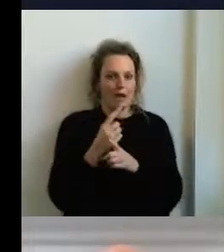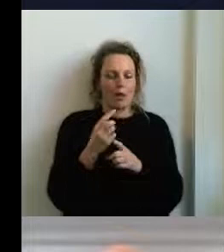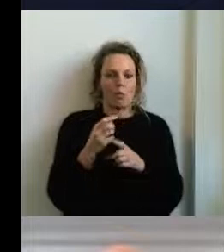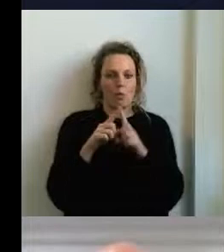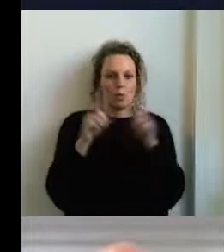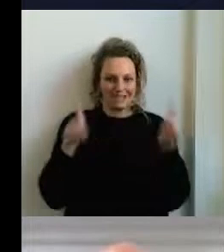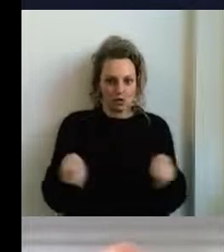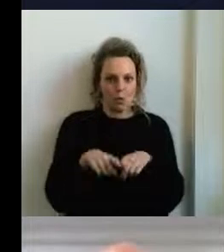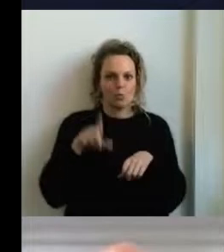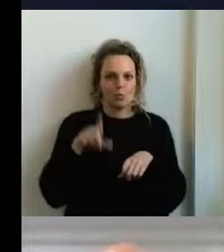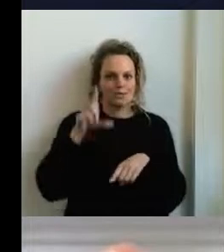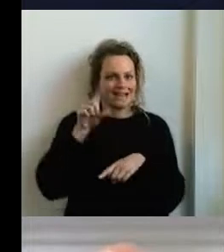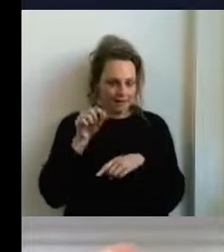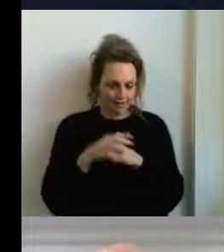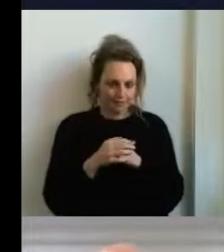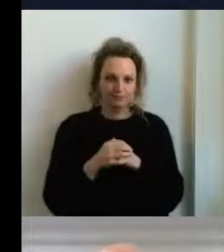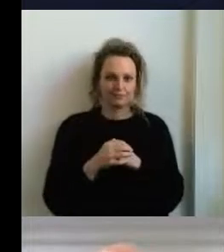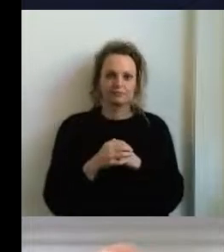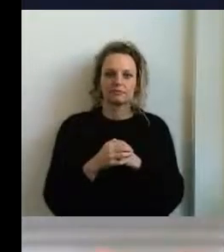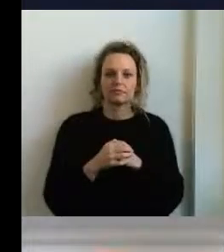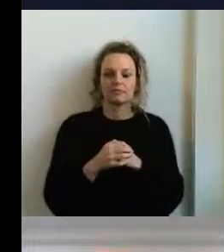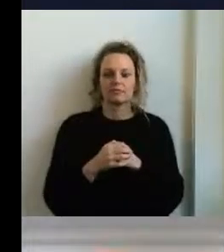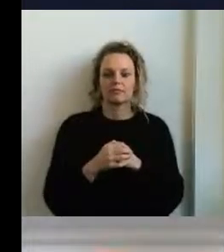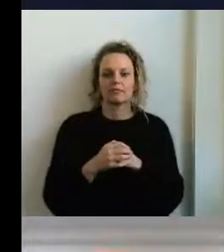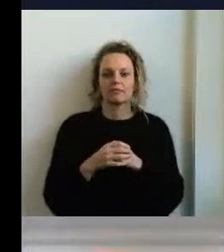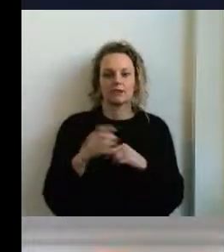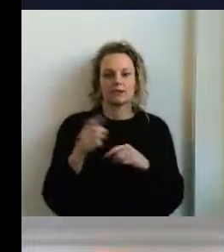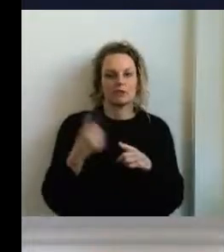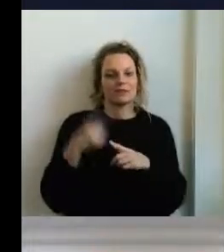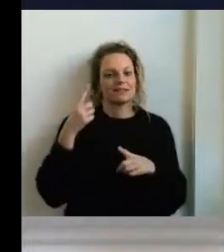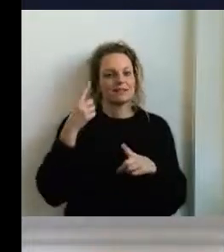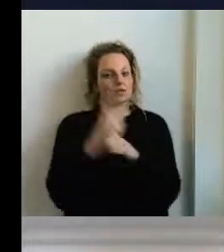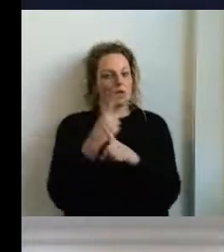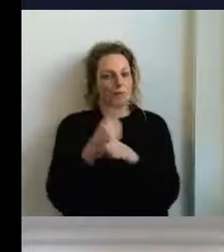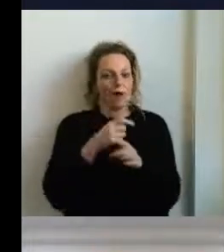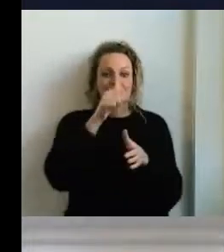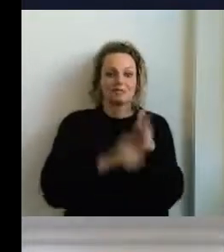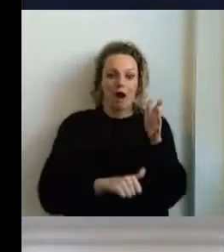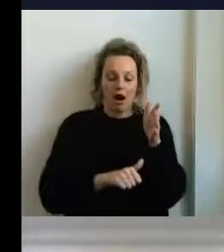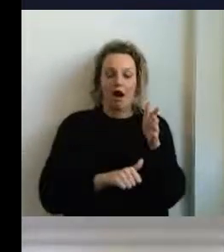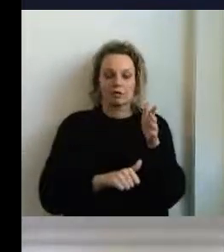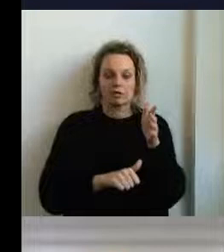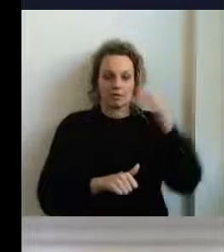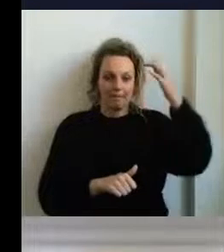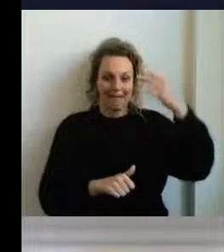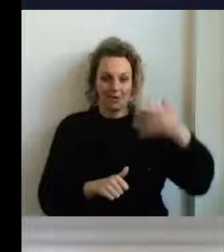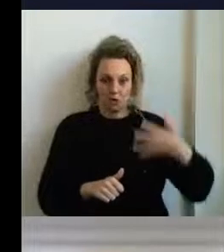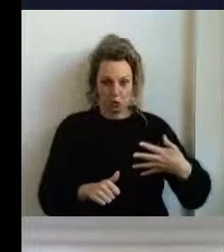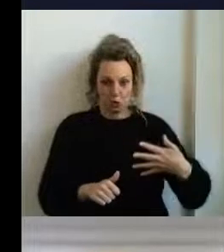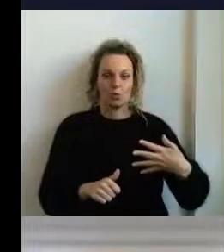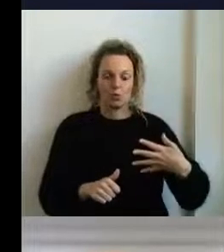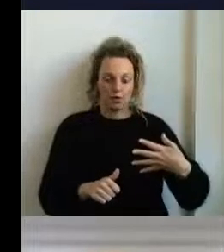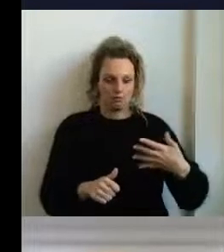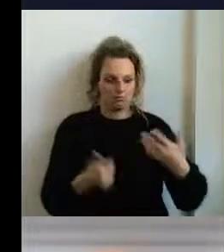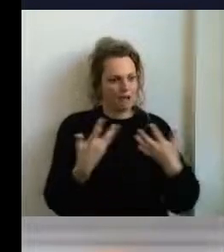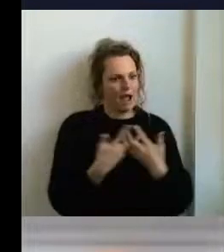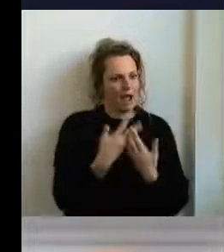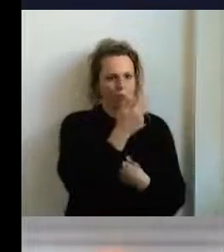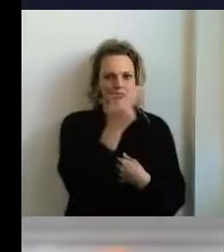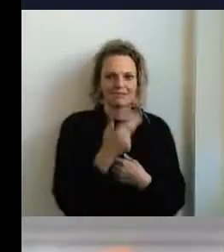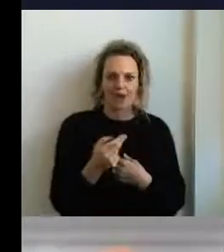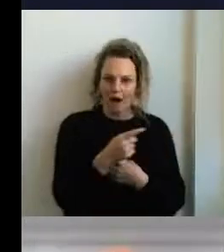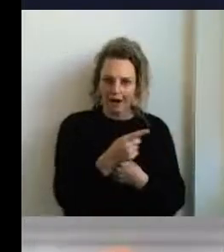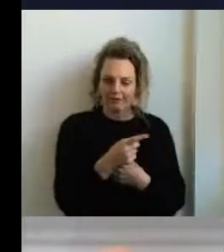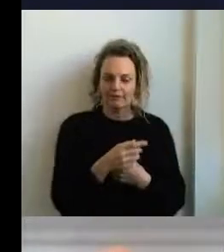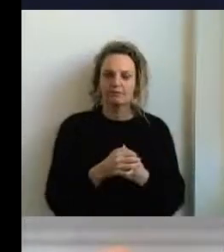talk about the new, obviously the start menu and how that's been designed. There's a few things in